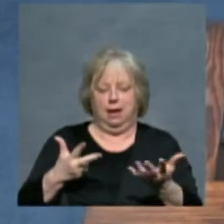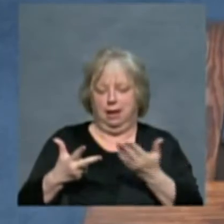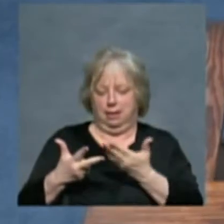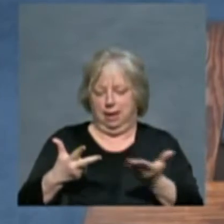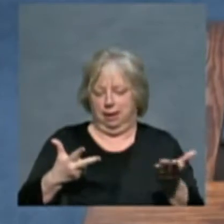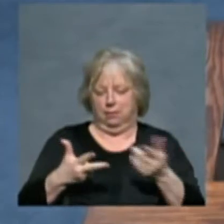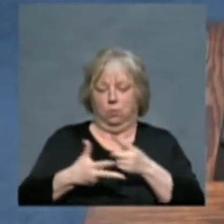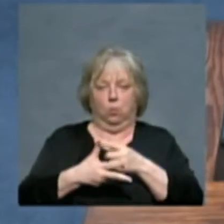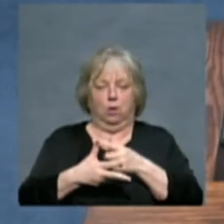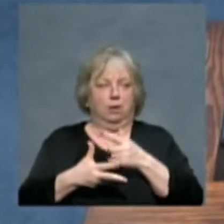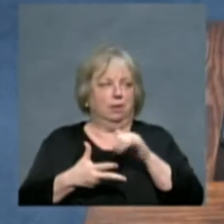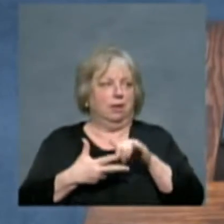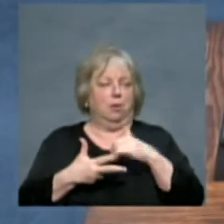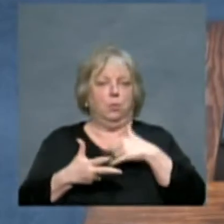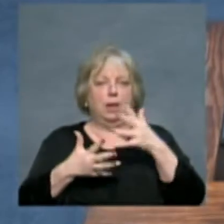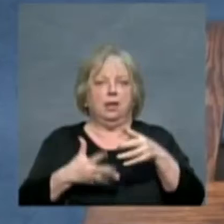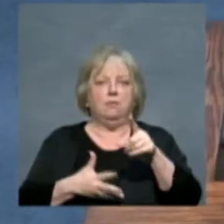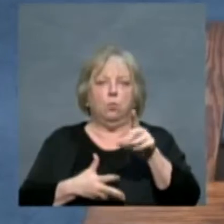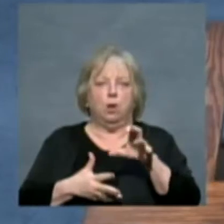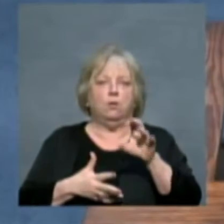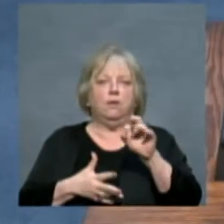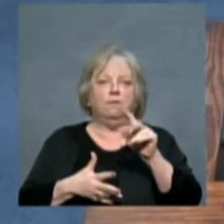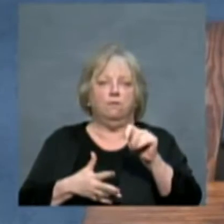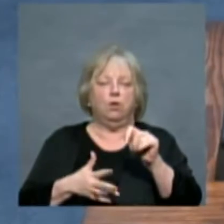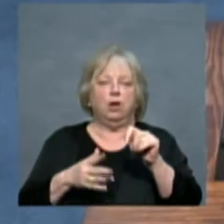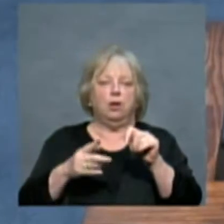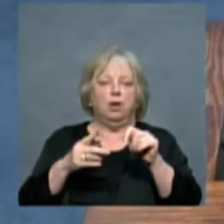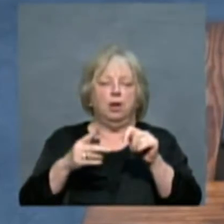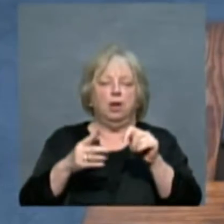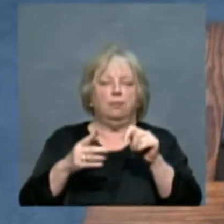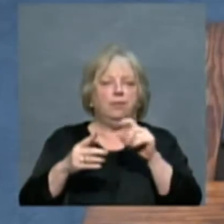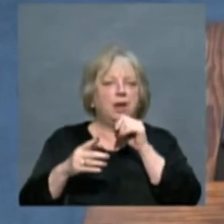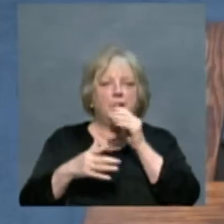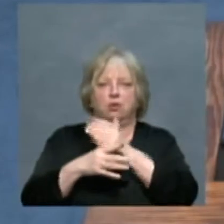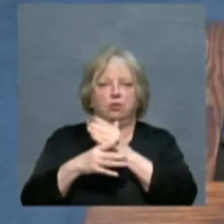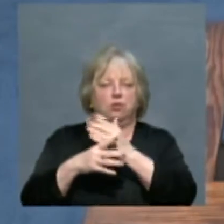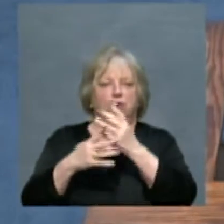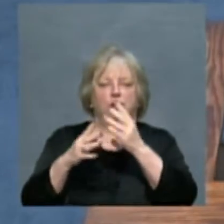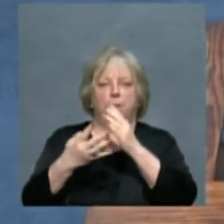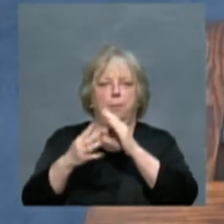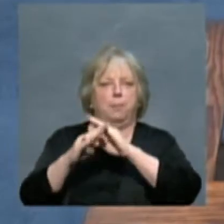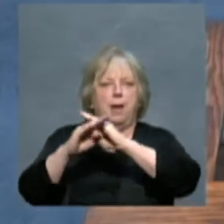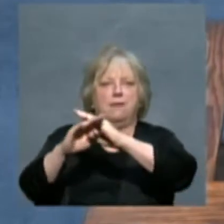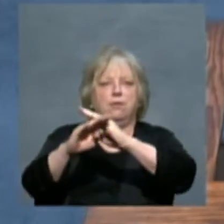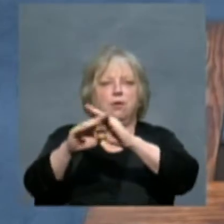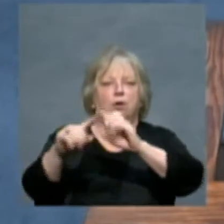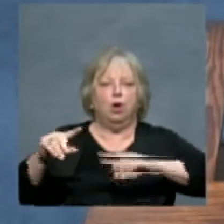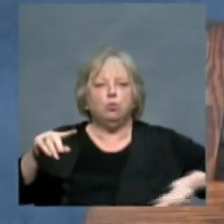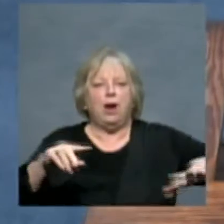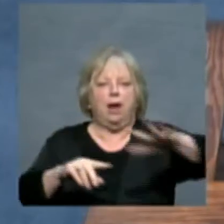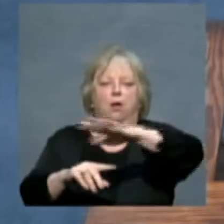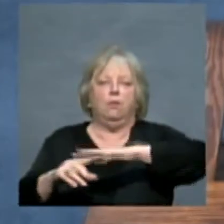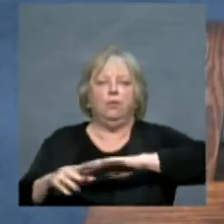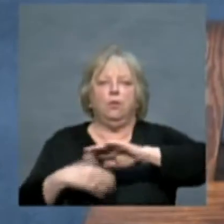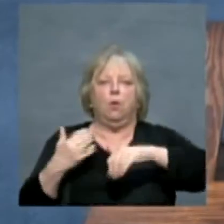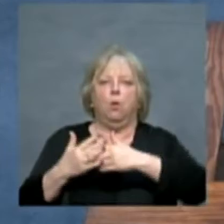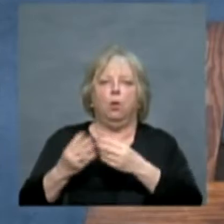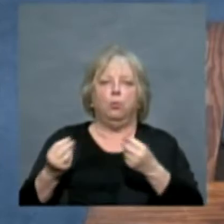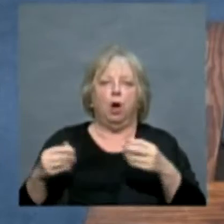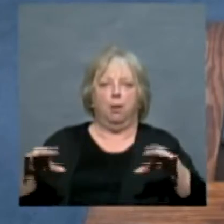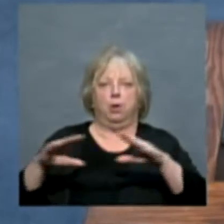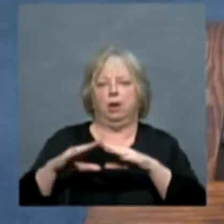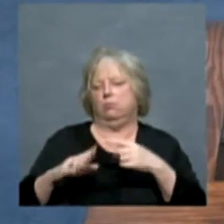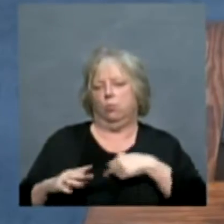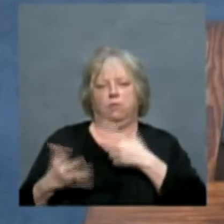we leave a 100-foot perimeter undisturbed buffer around the property. Well, we had already made that a part of